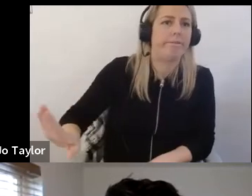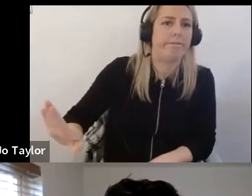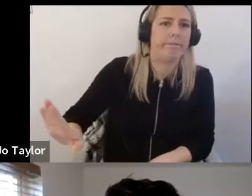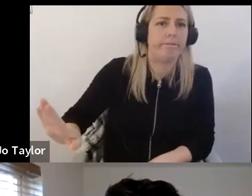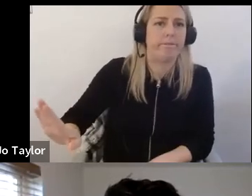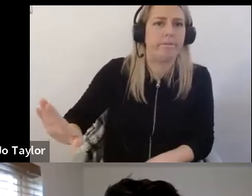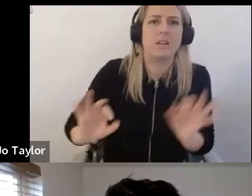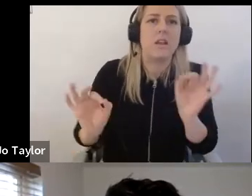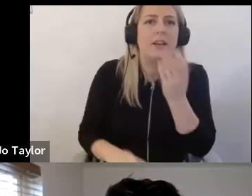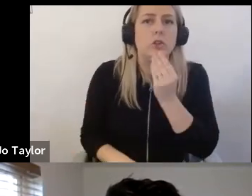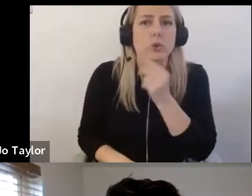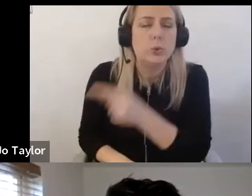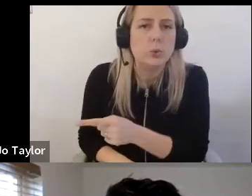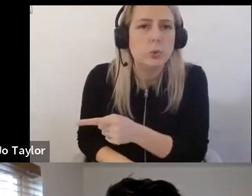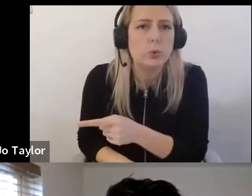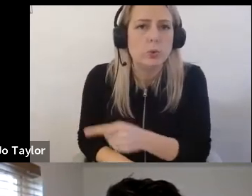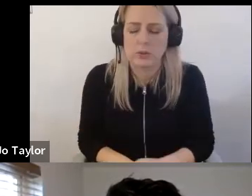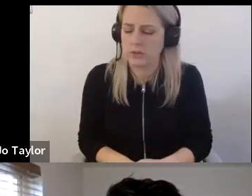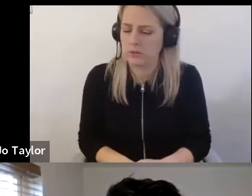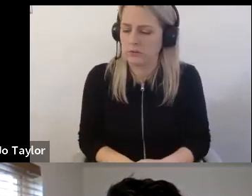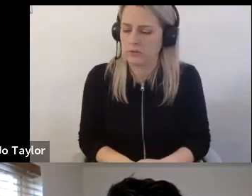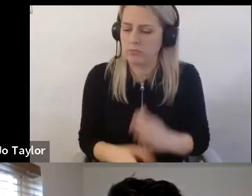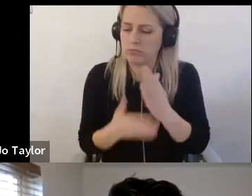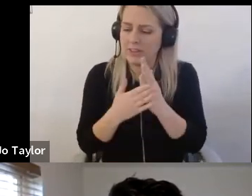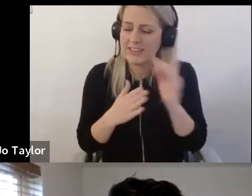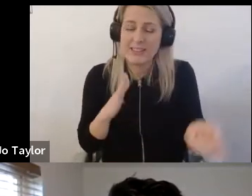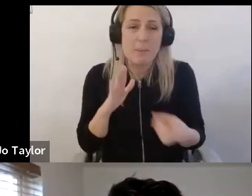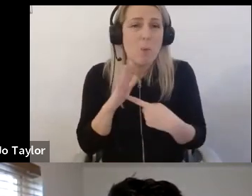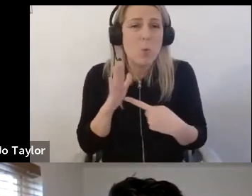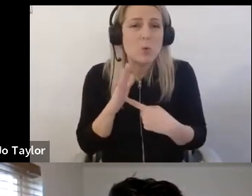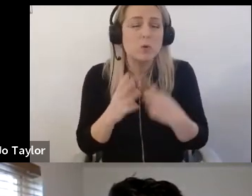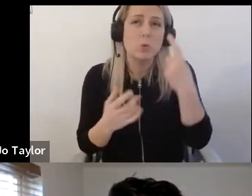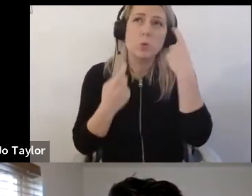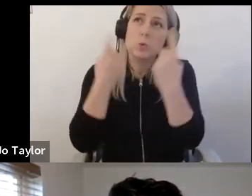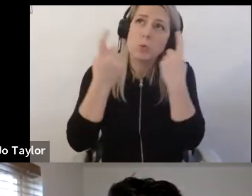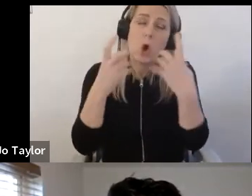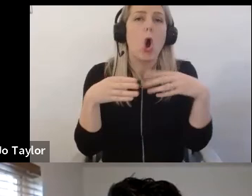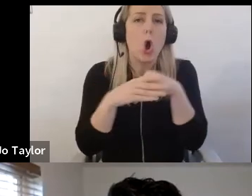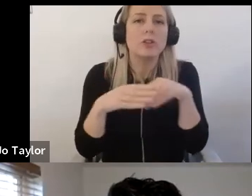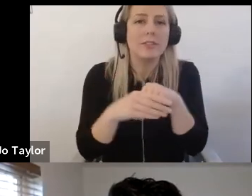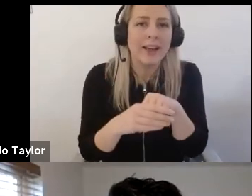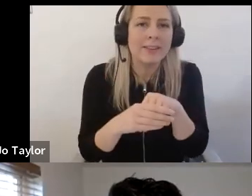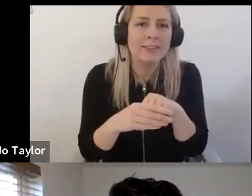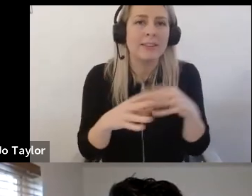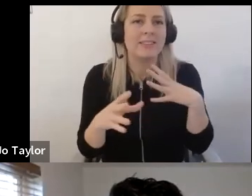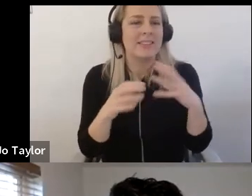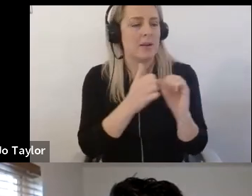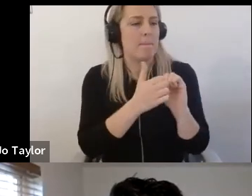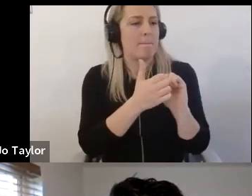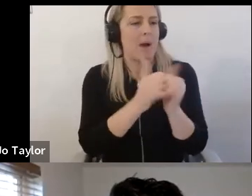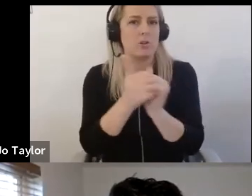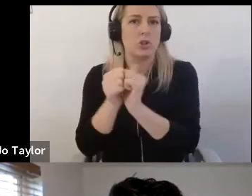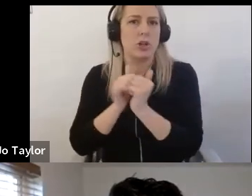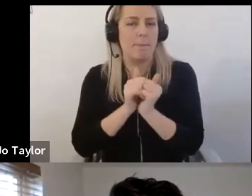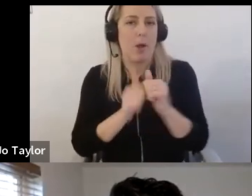that importance of, really looking at it at a contextual level and ensuring that we partner with the appropriate local organizations, groups,